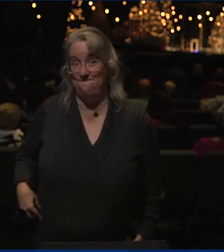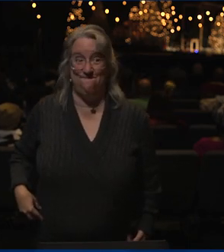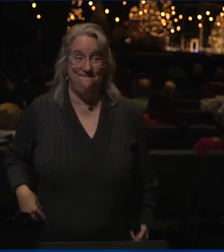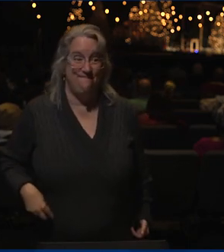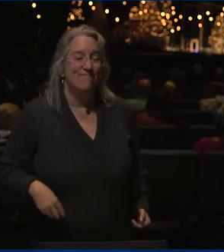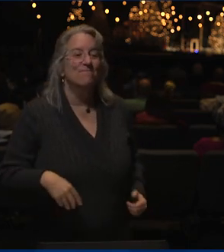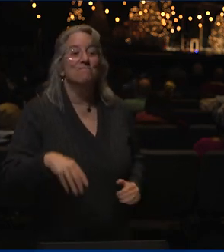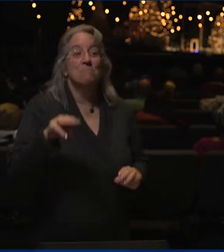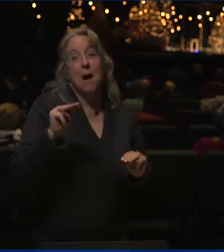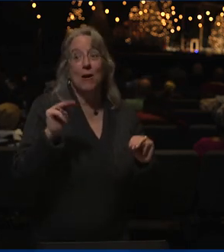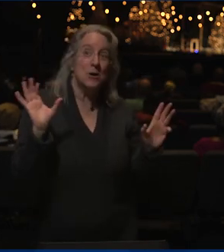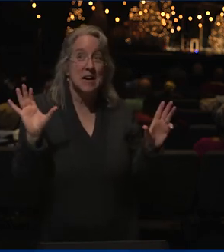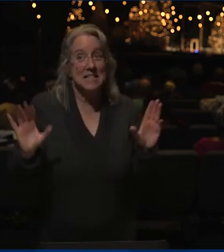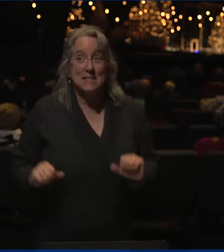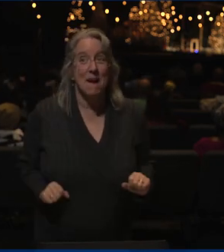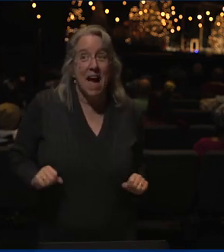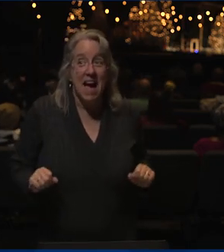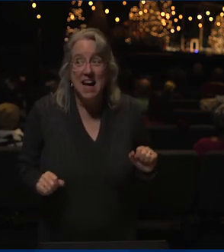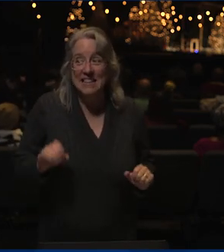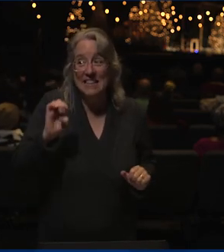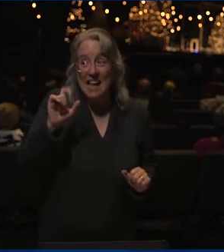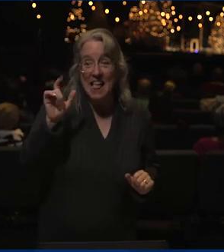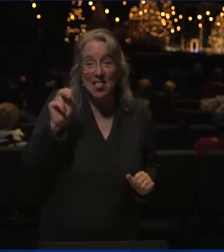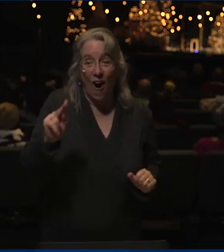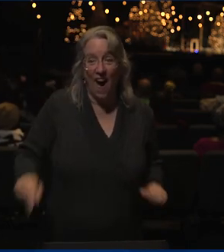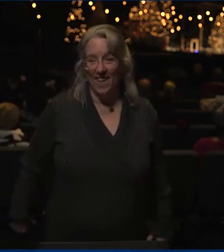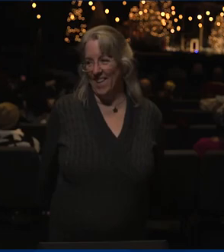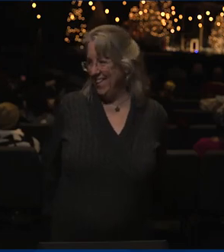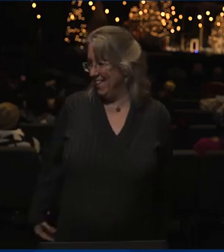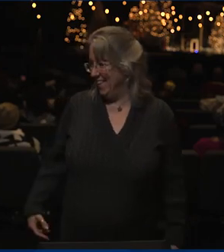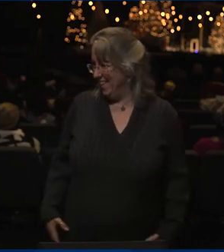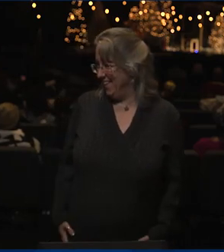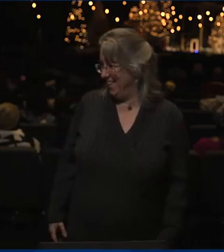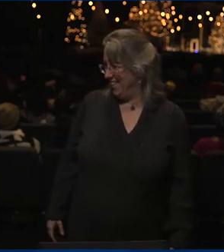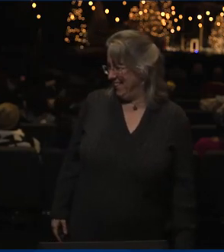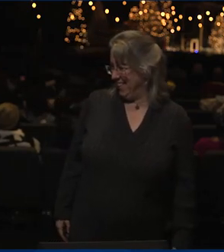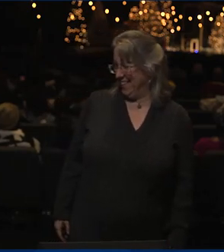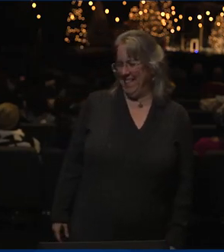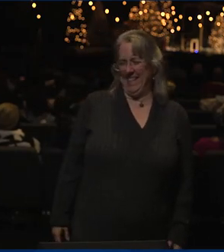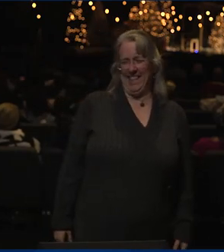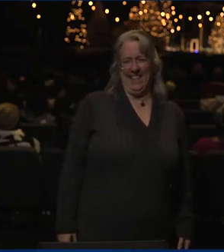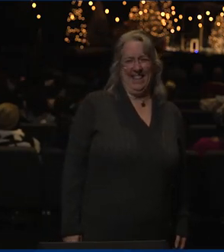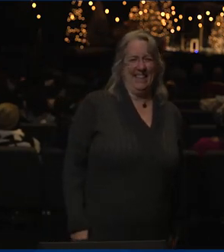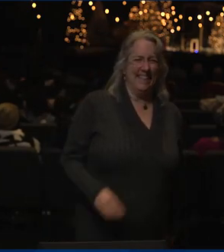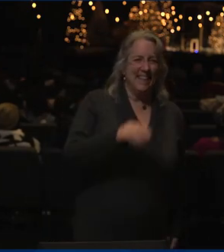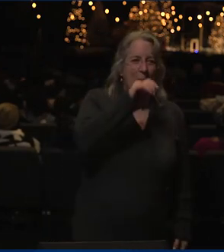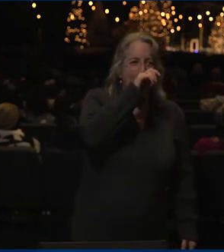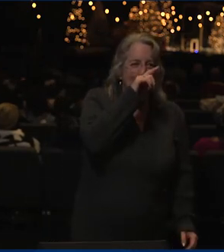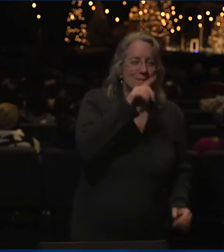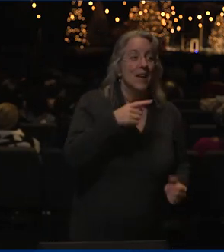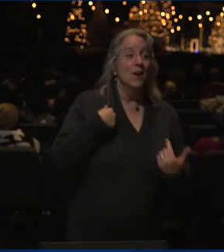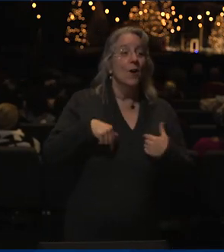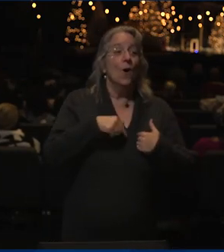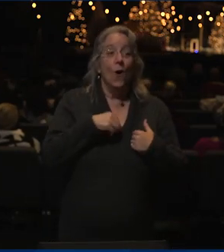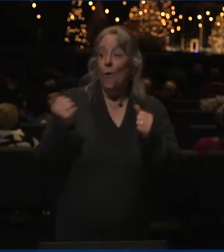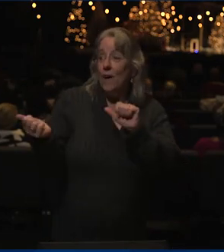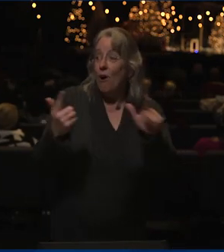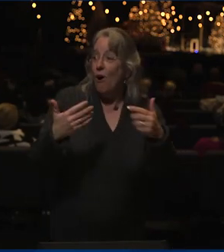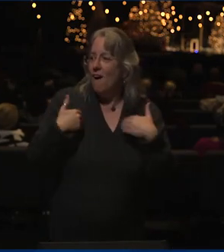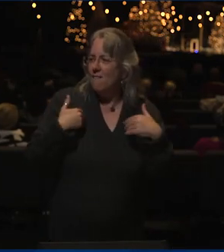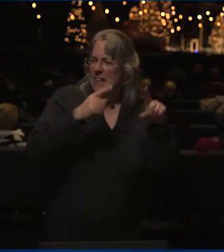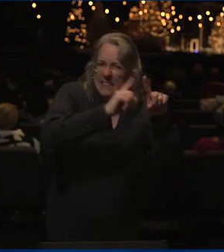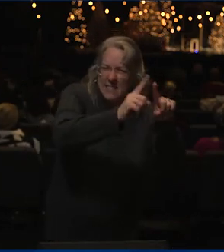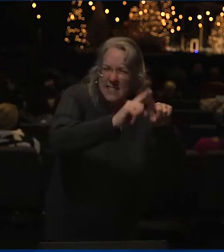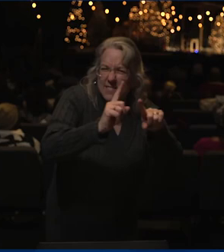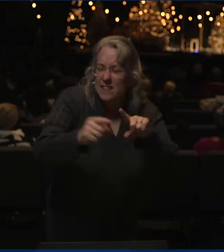Merry Christmas, Elon. All right. So we all have different understandings of what treasures are. Am